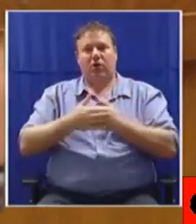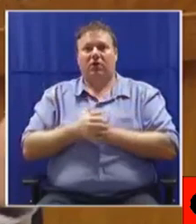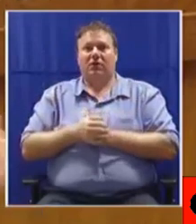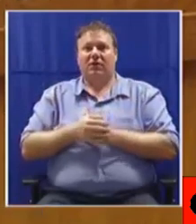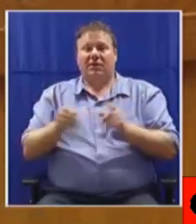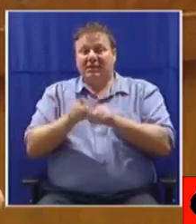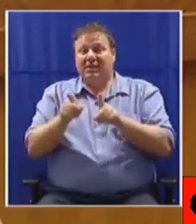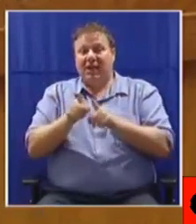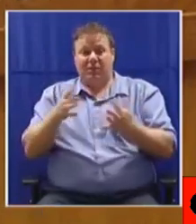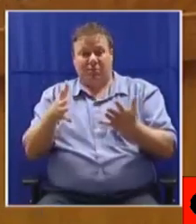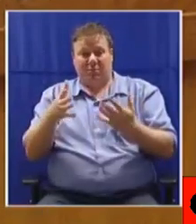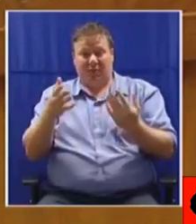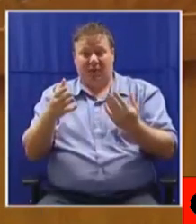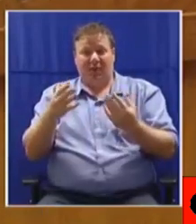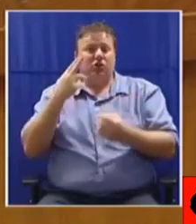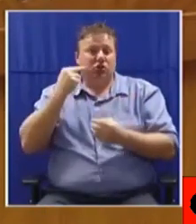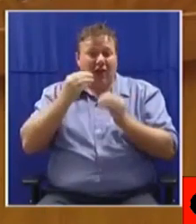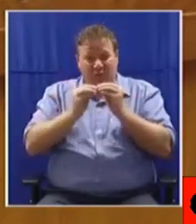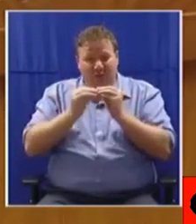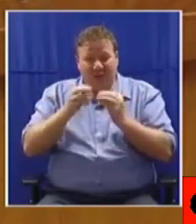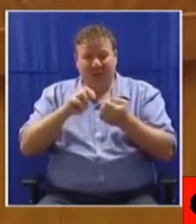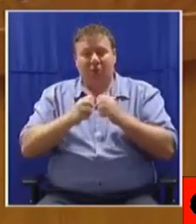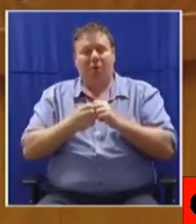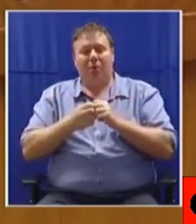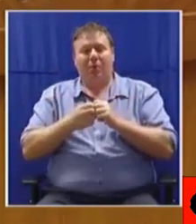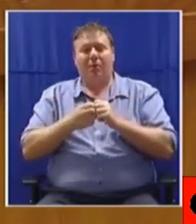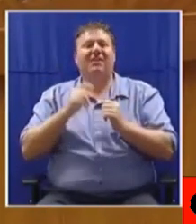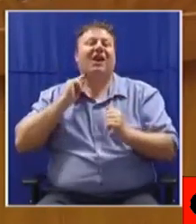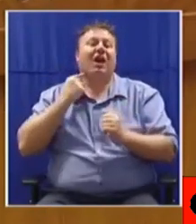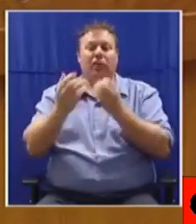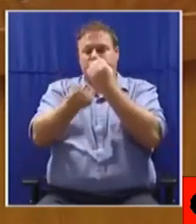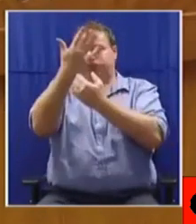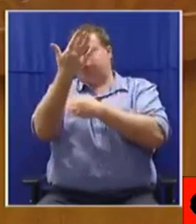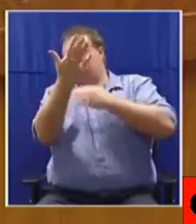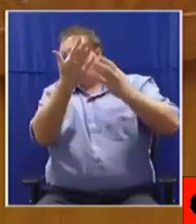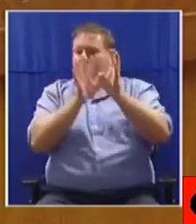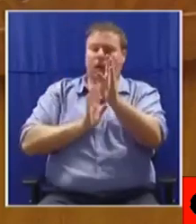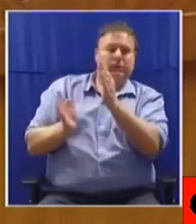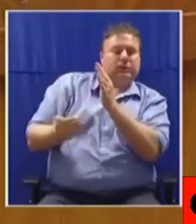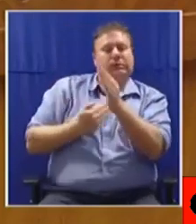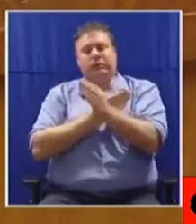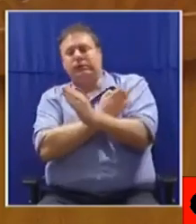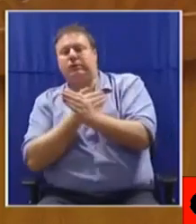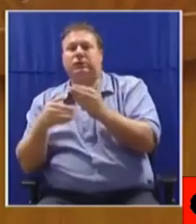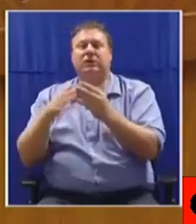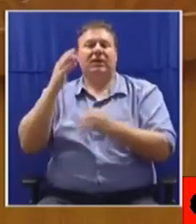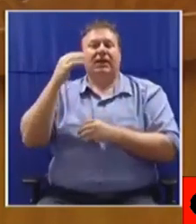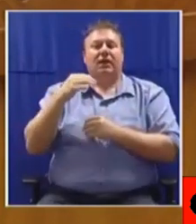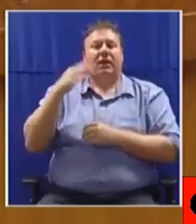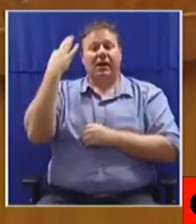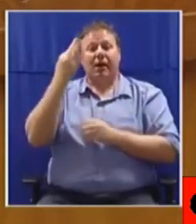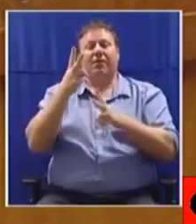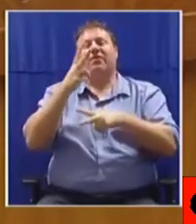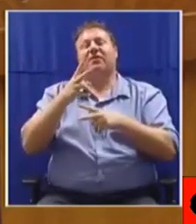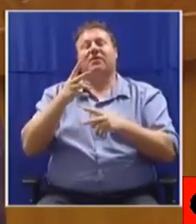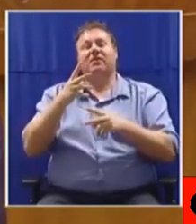trying to use to fix this problem is a smokescreen to the government failure of the last 2 decades. It doesn't address